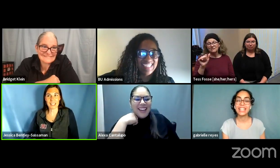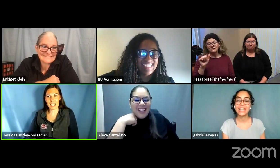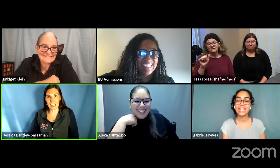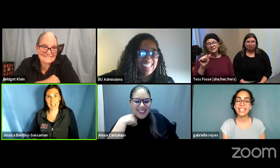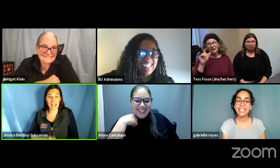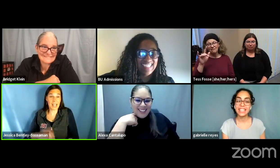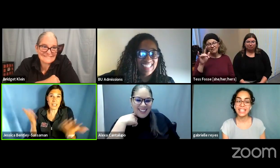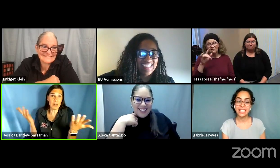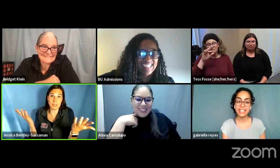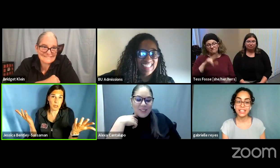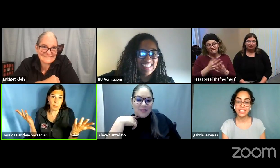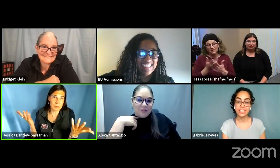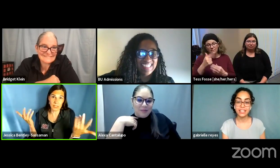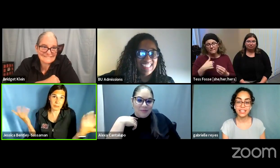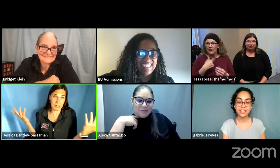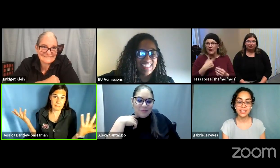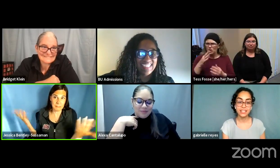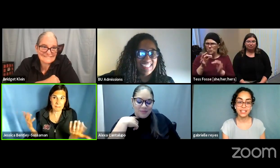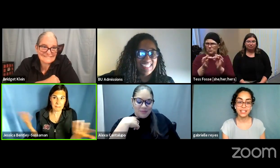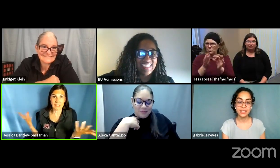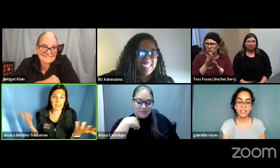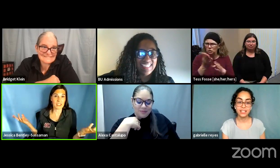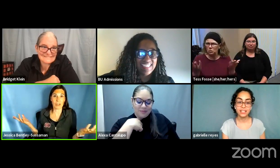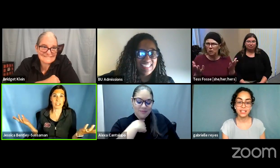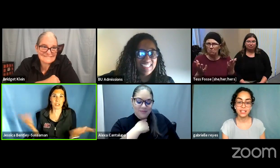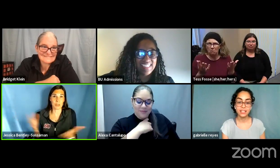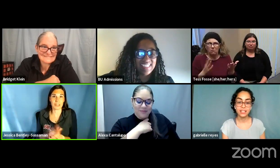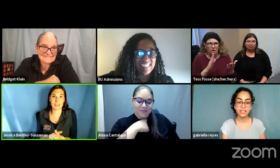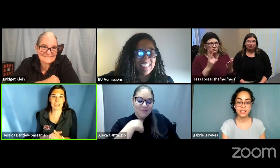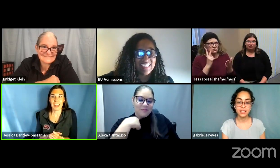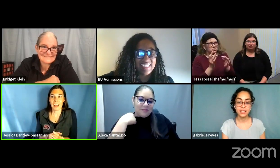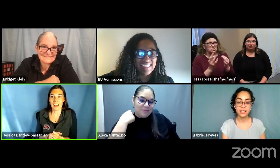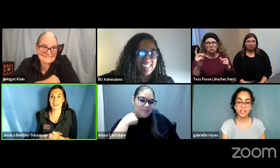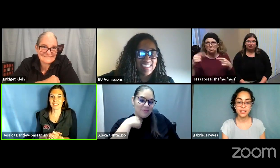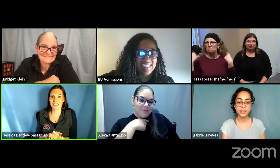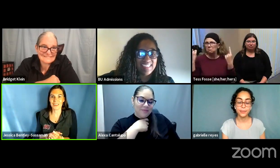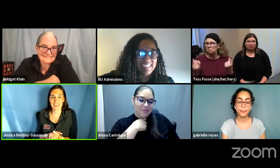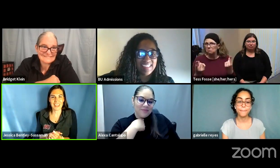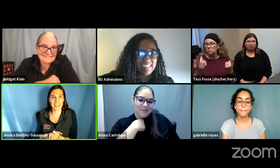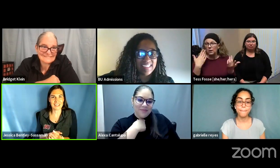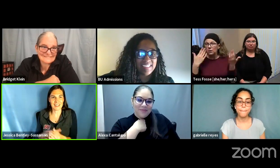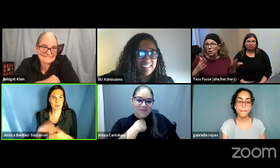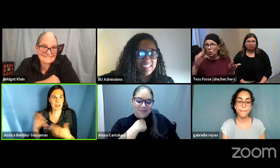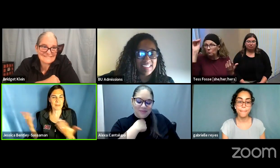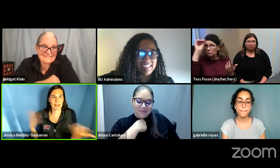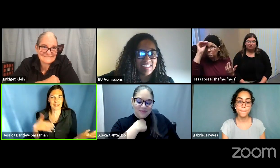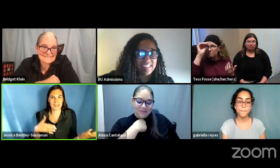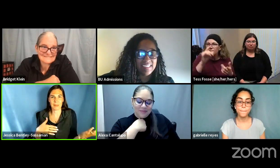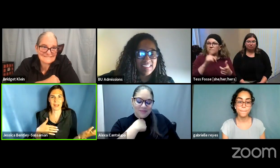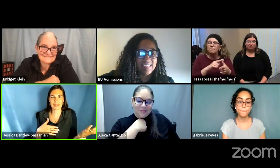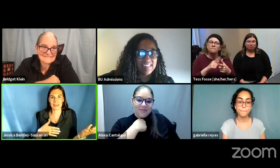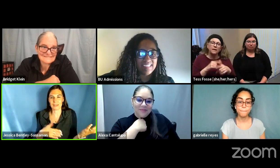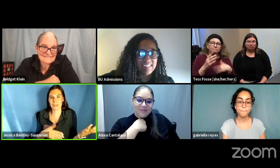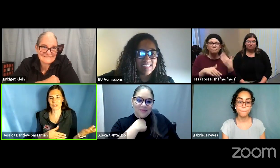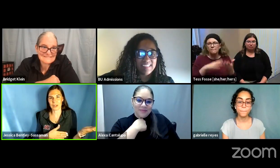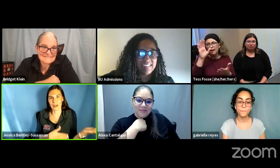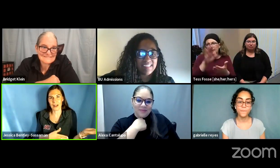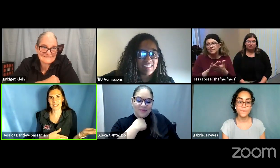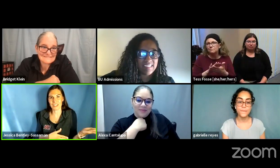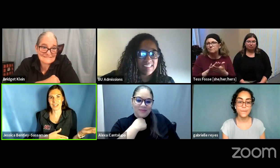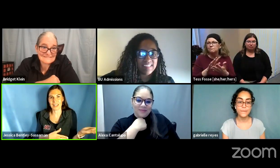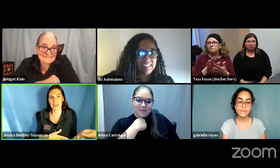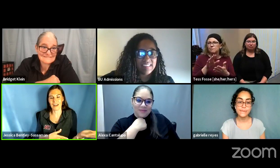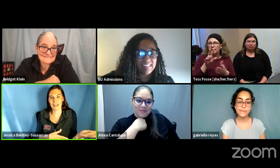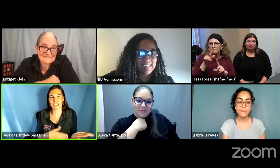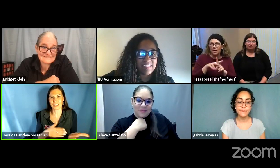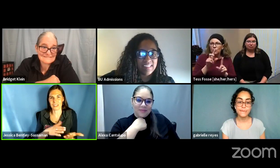But then I didn't know interpreting was a career because I never saw an interpreter. So then as time went on, my cousin applied to go to a